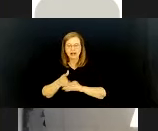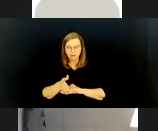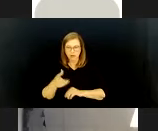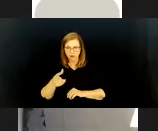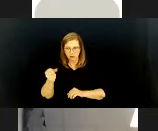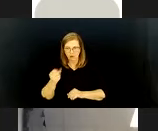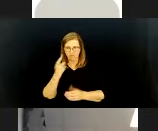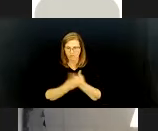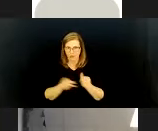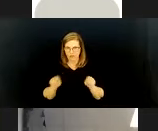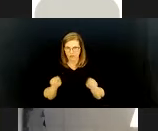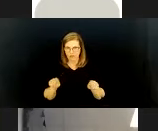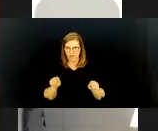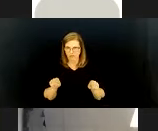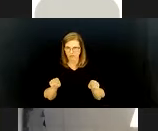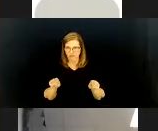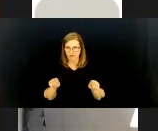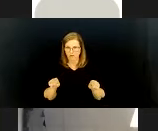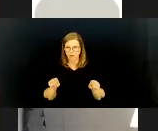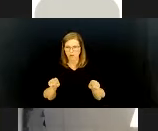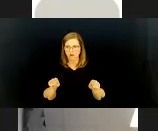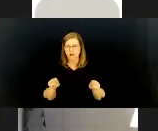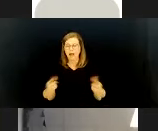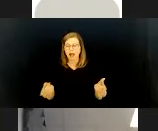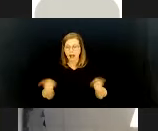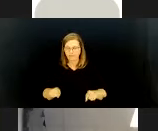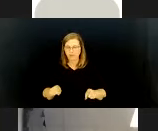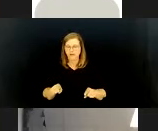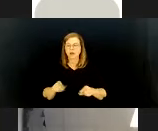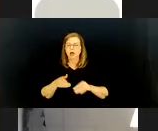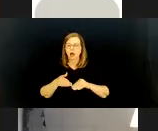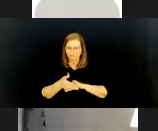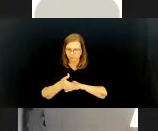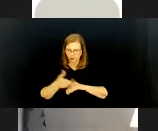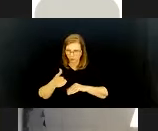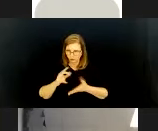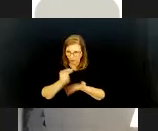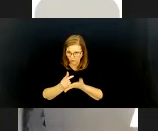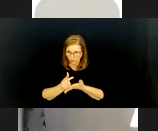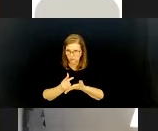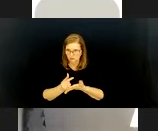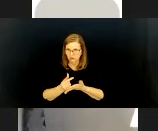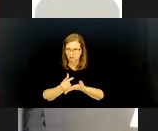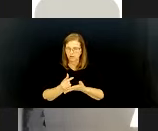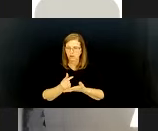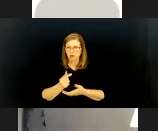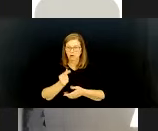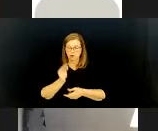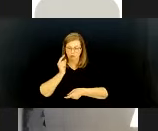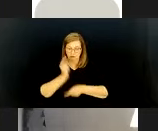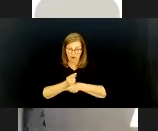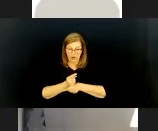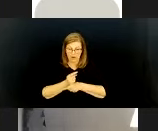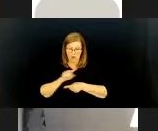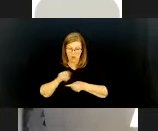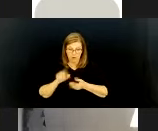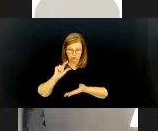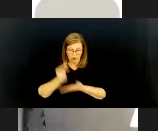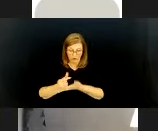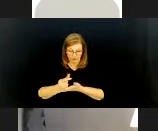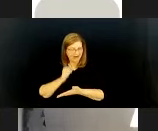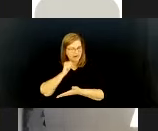both. They are occurring when she graduates. What is she doing right when she graduates, not while she's in high